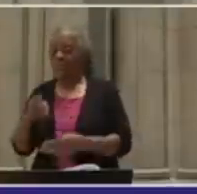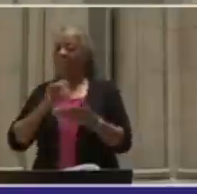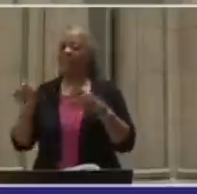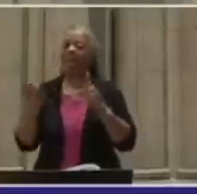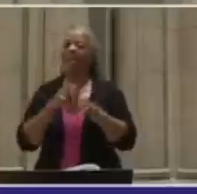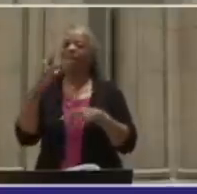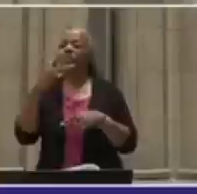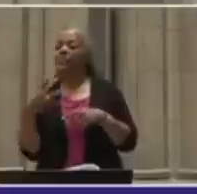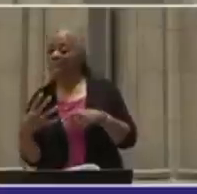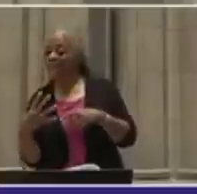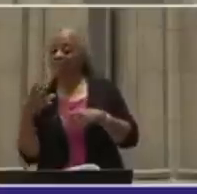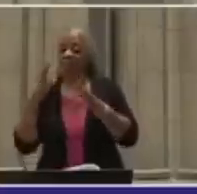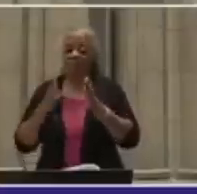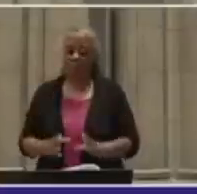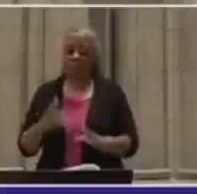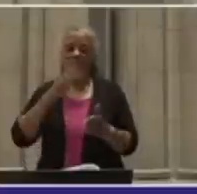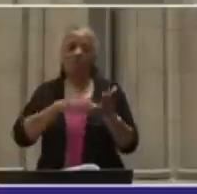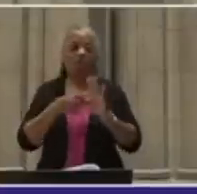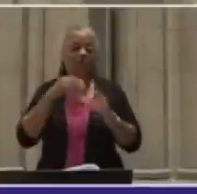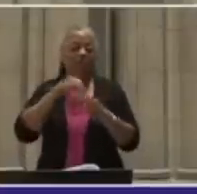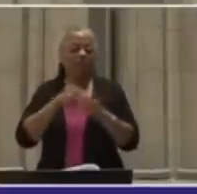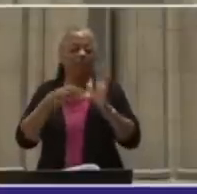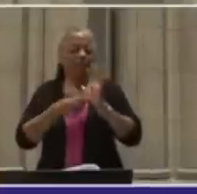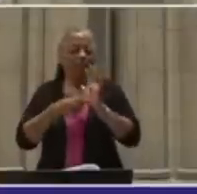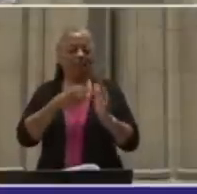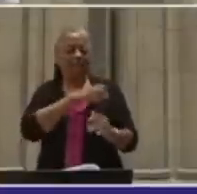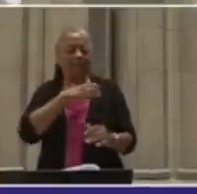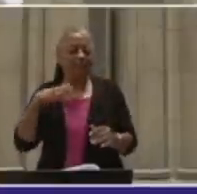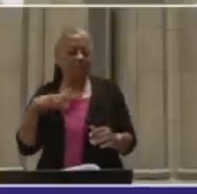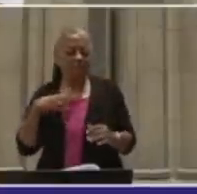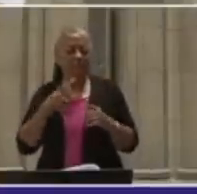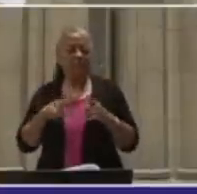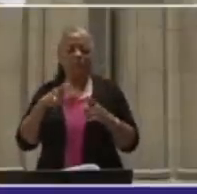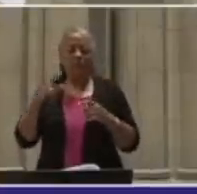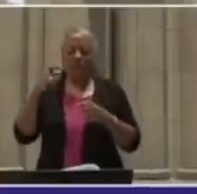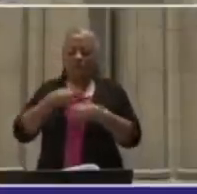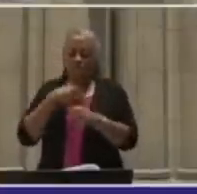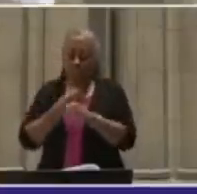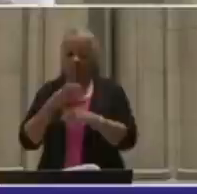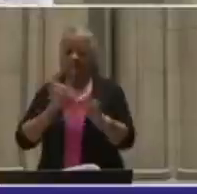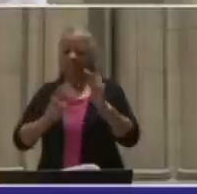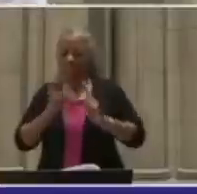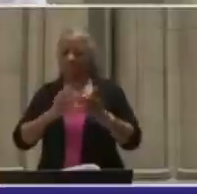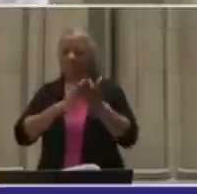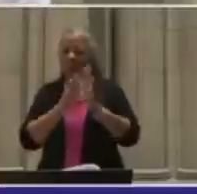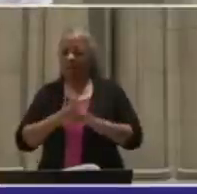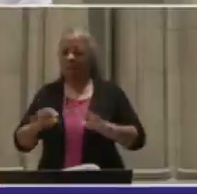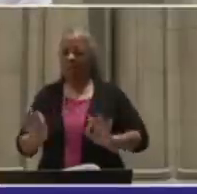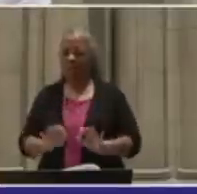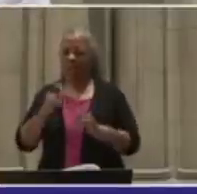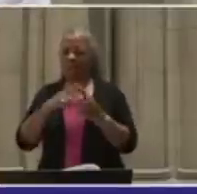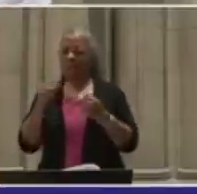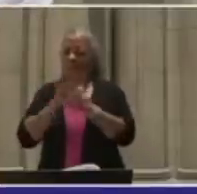the purposes of representation in Congress. We fractionized people for political means.